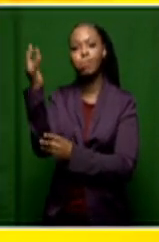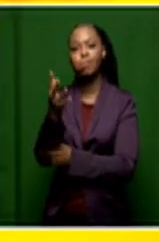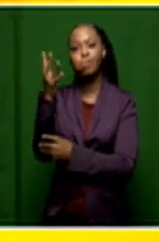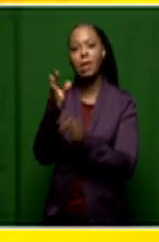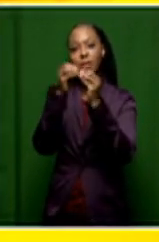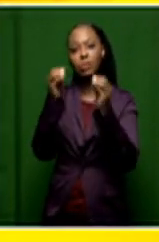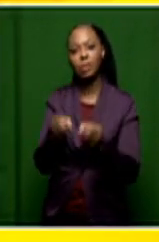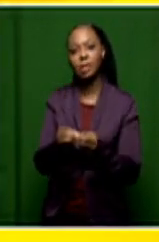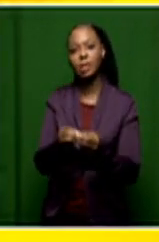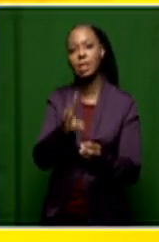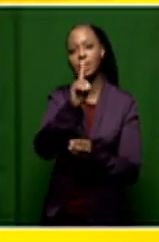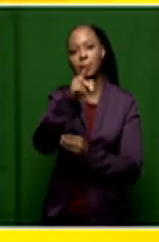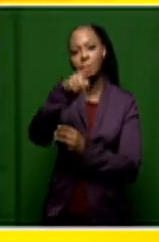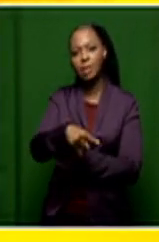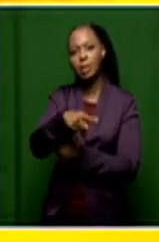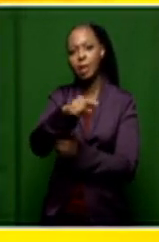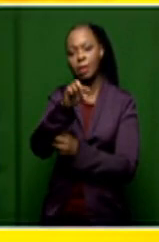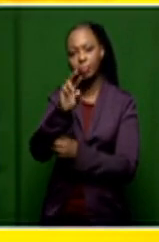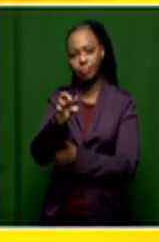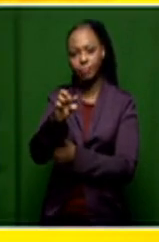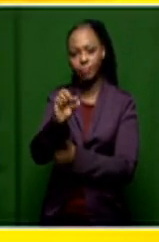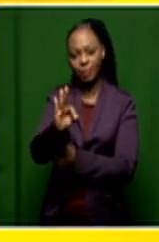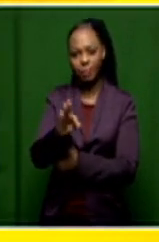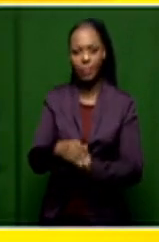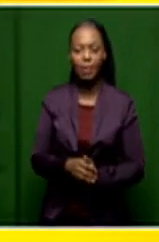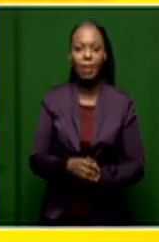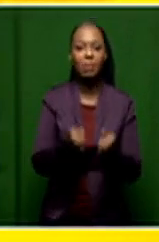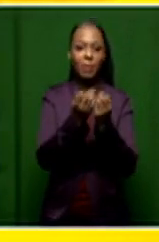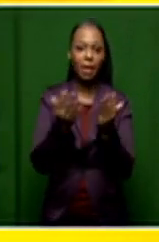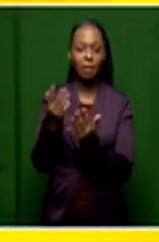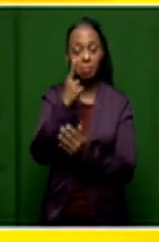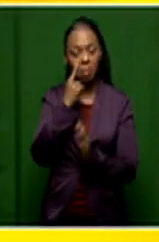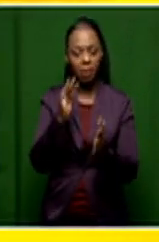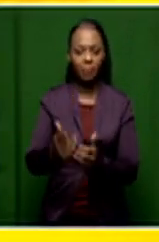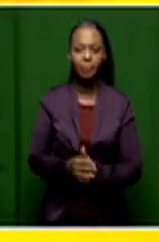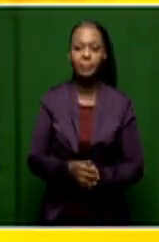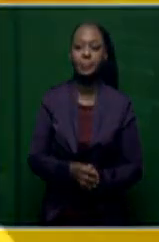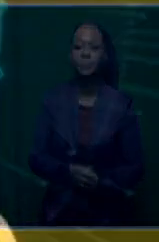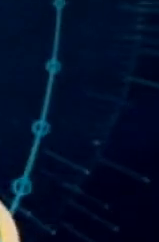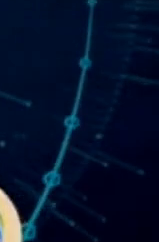figures as of the third quarter of 2020. Time now for your latest news.